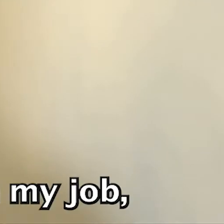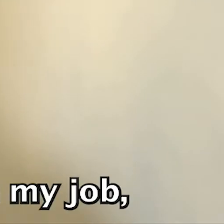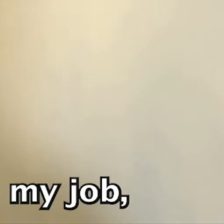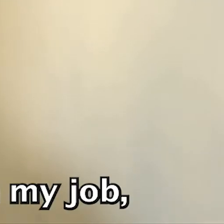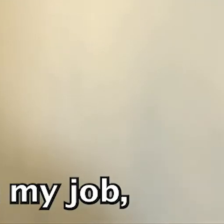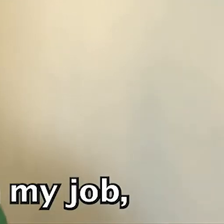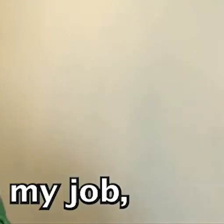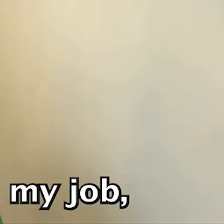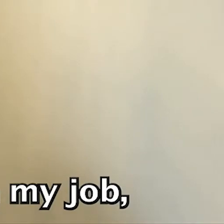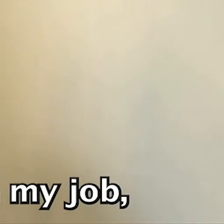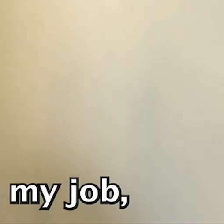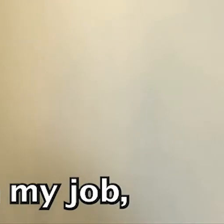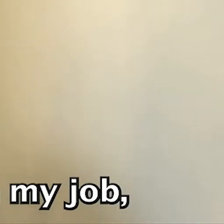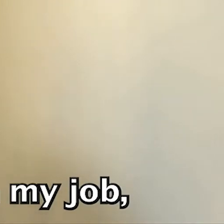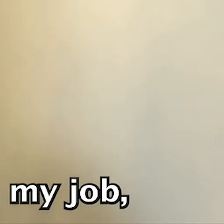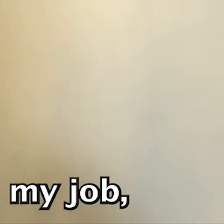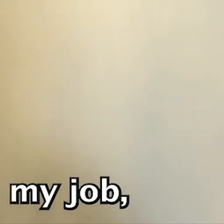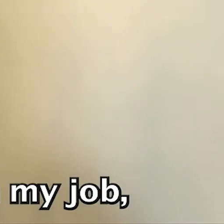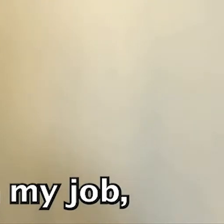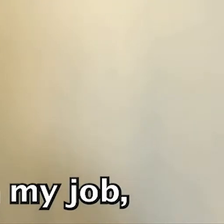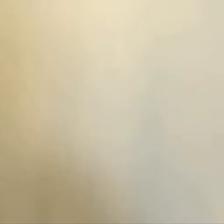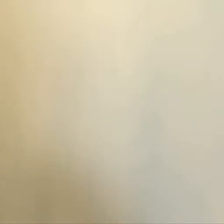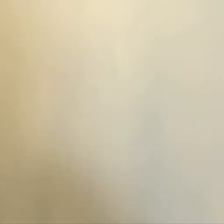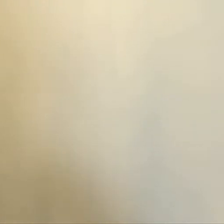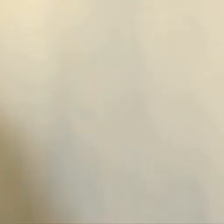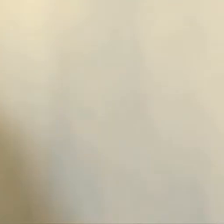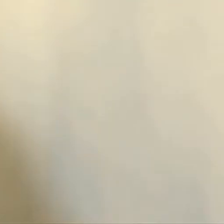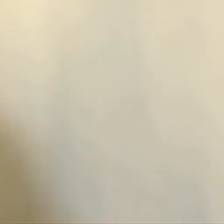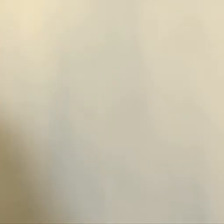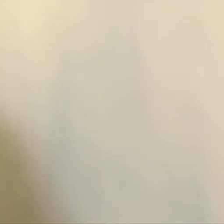program, because I didn't expect to lose my job,